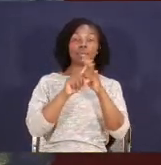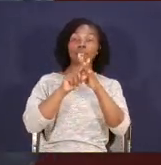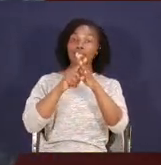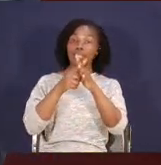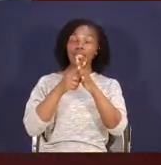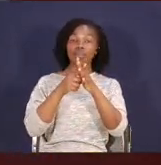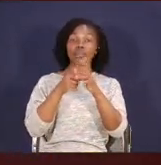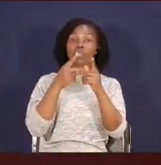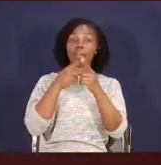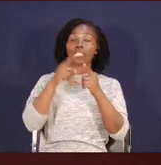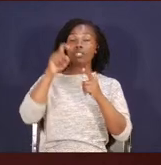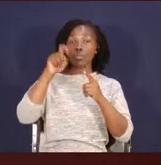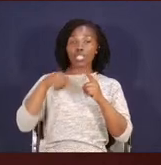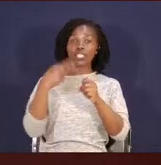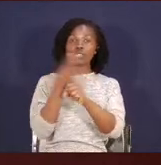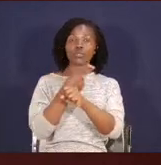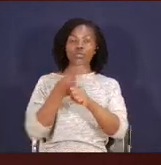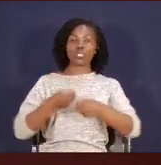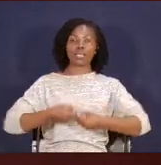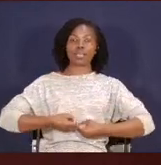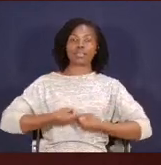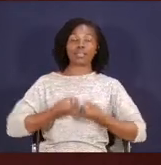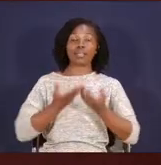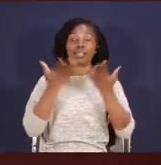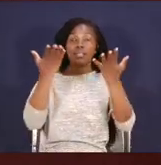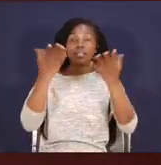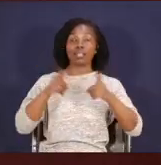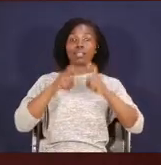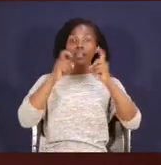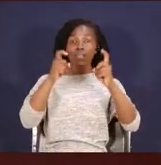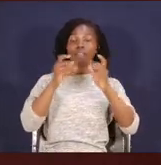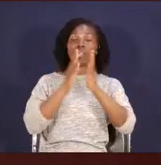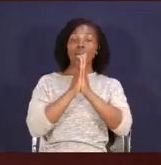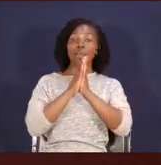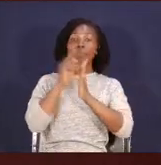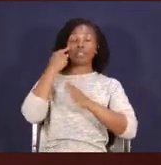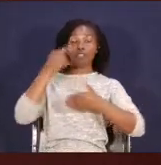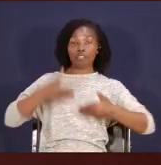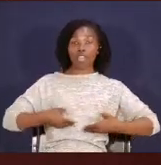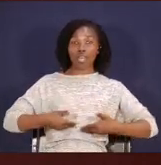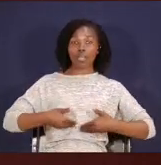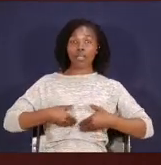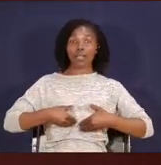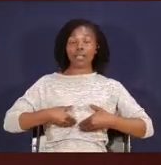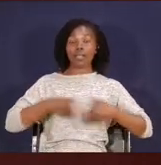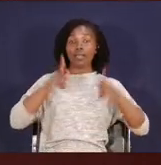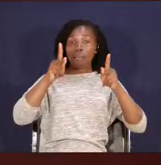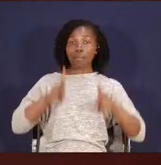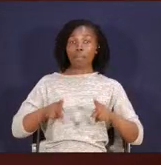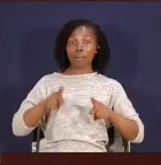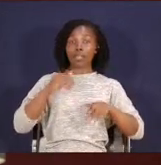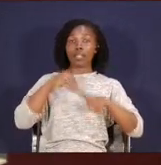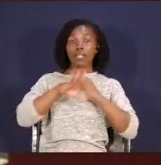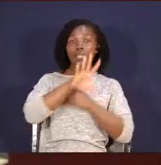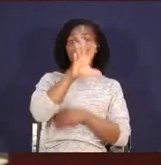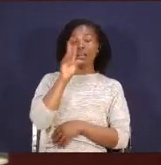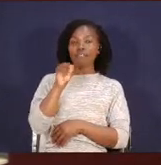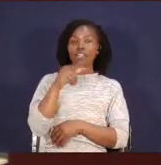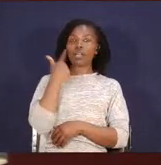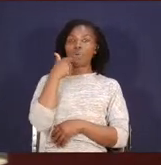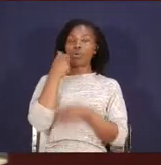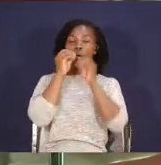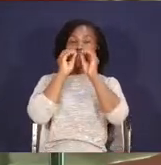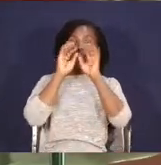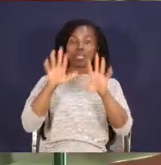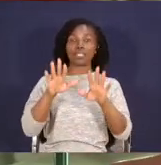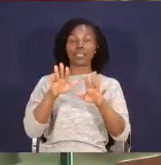it. And I thank God for our young people. Young people of Africa, you are blessed, blessed, blessed, blessed. Young people, you are blessed. And I thank